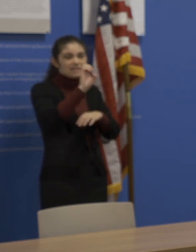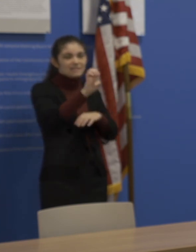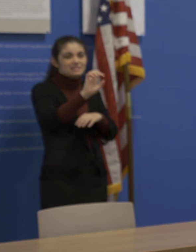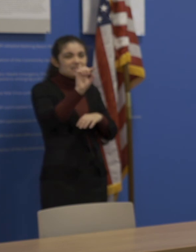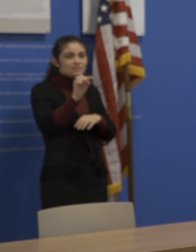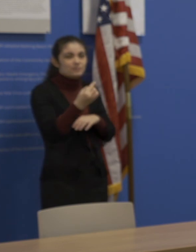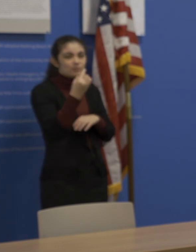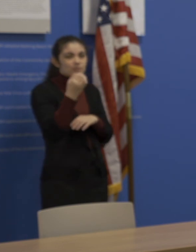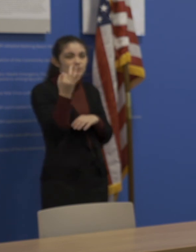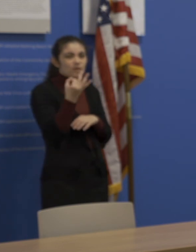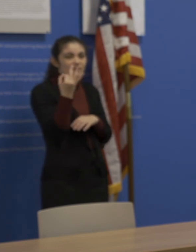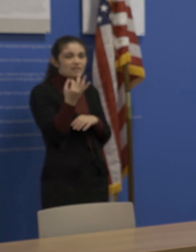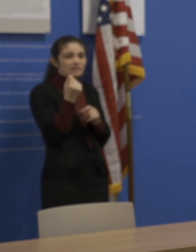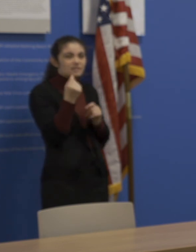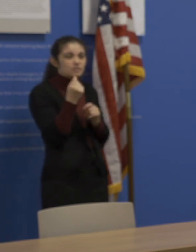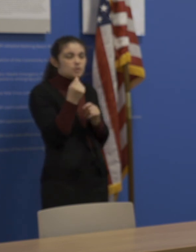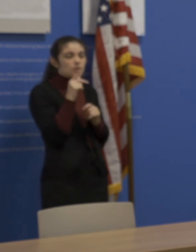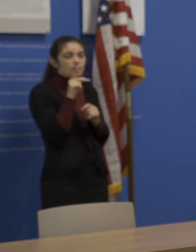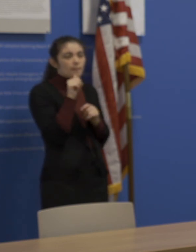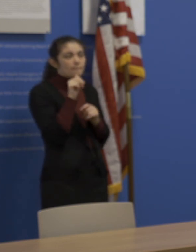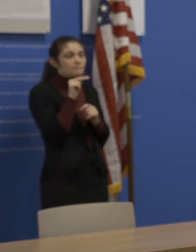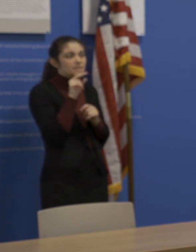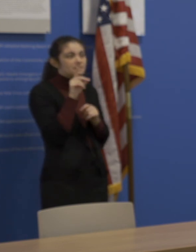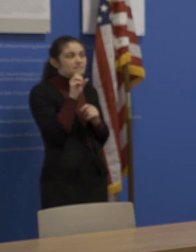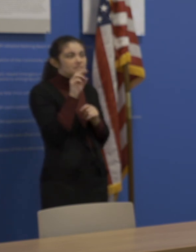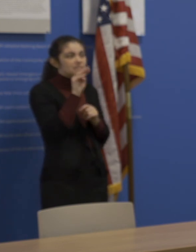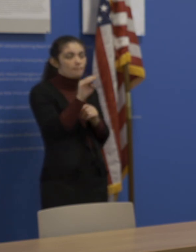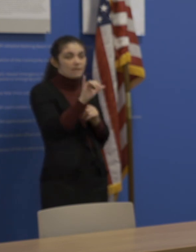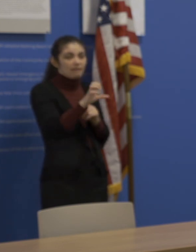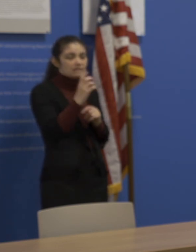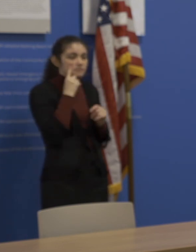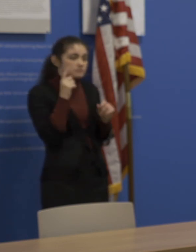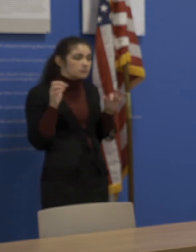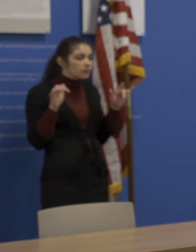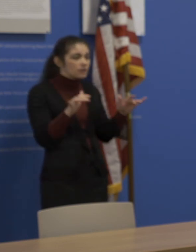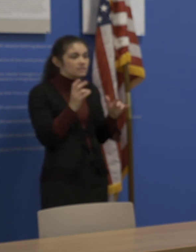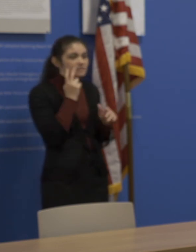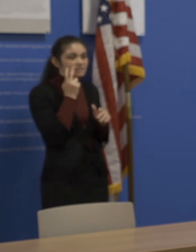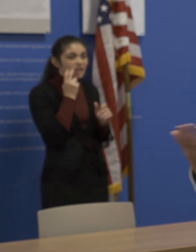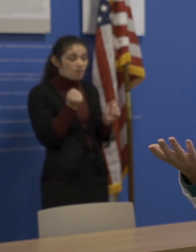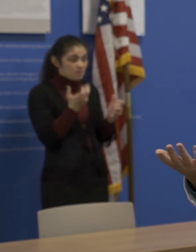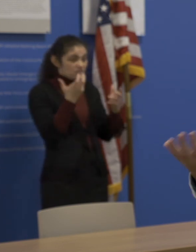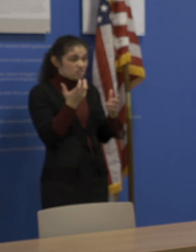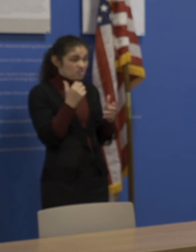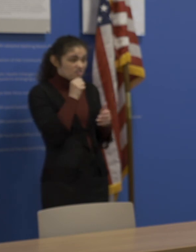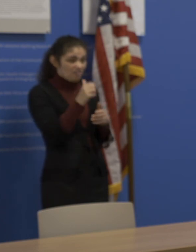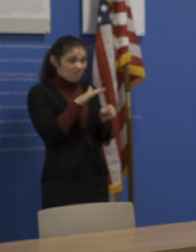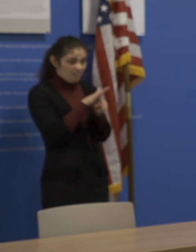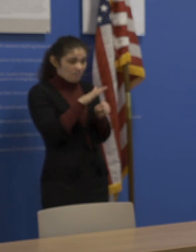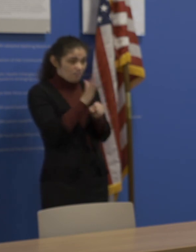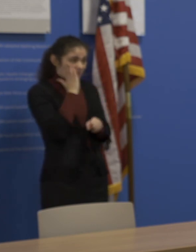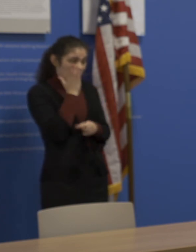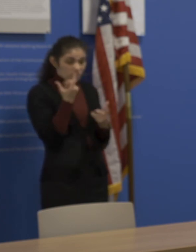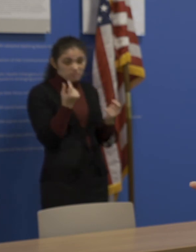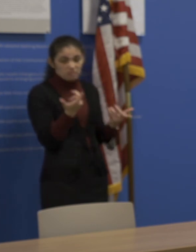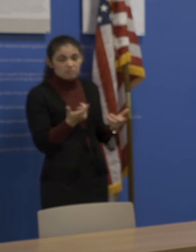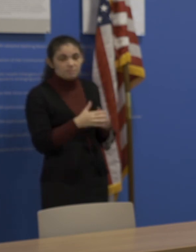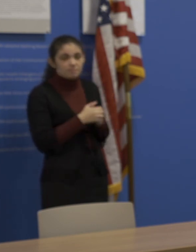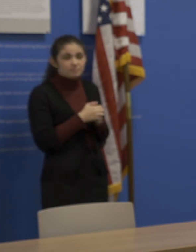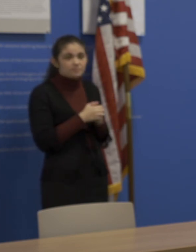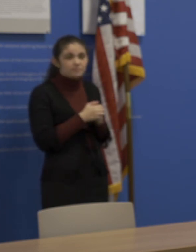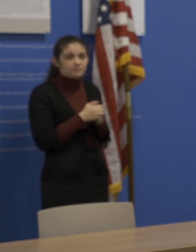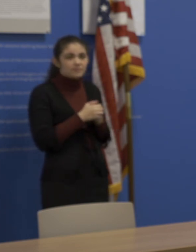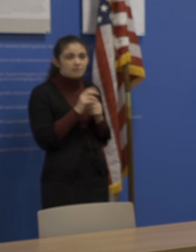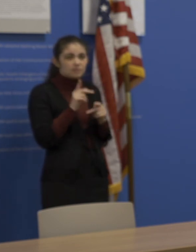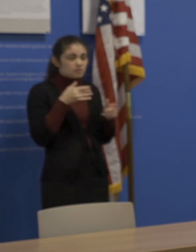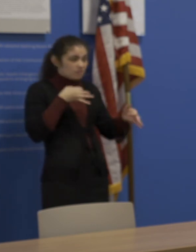first Friday of medical school. They get to do a pandemic influenza simulation, and we talk them about surge capacity, and our Regional Hospital Association partner